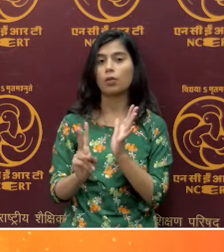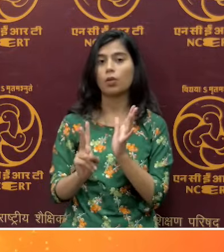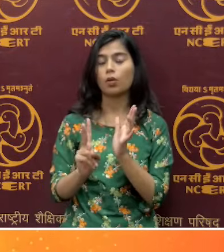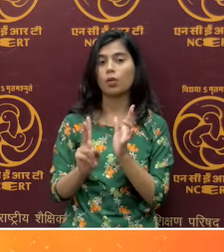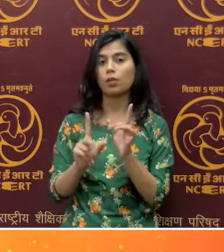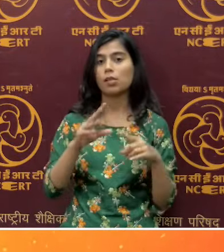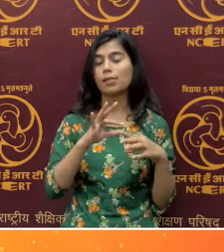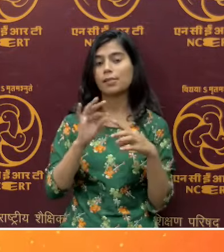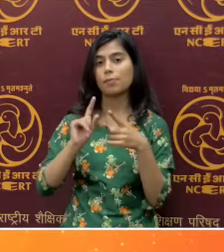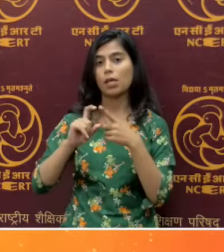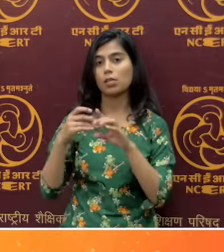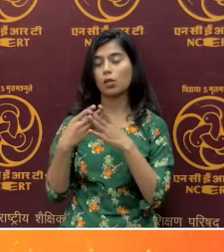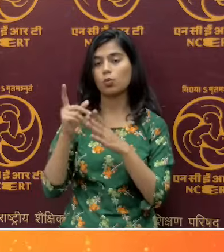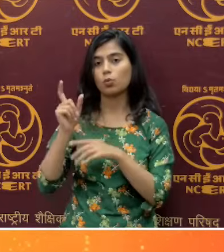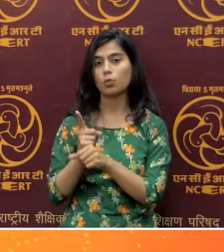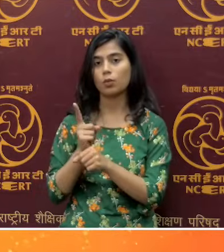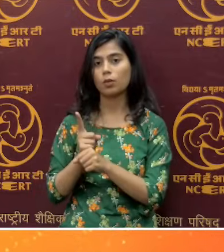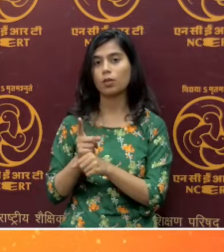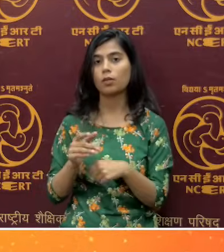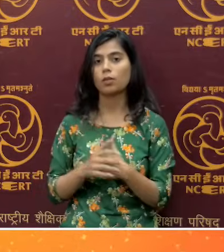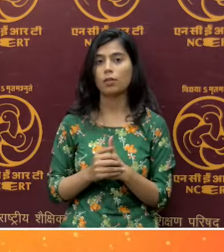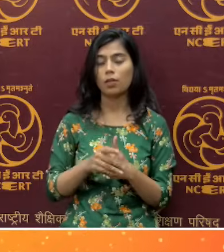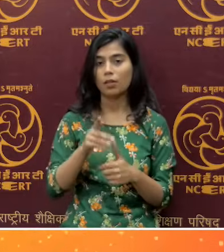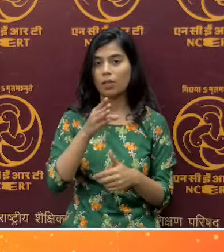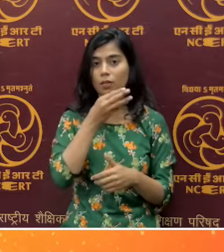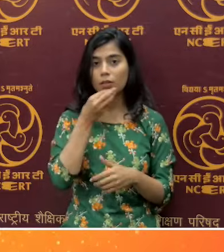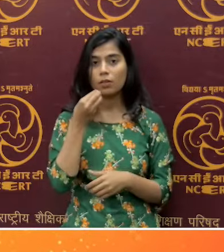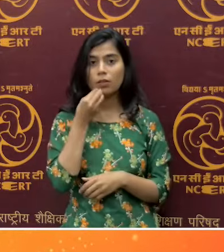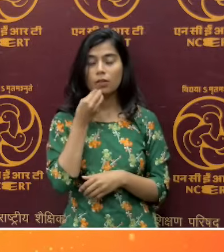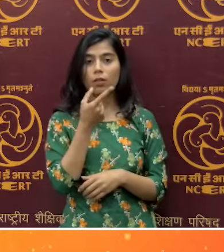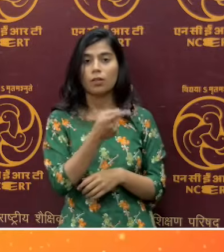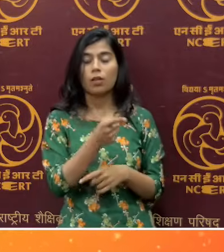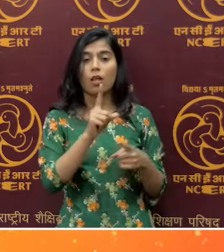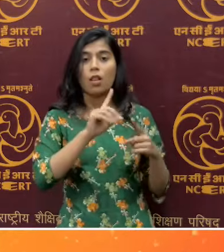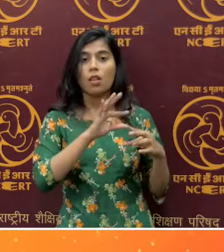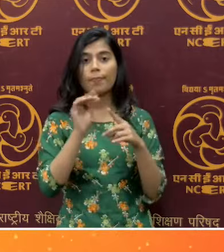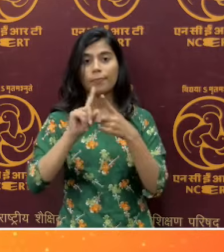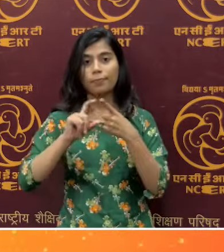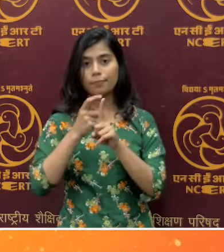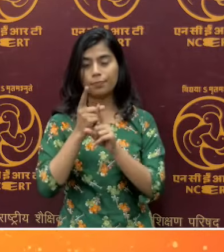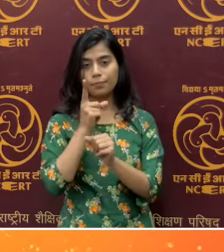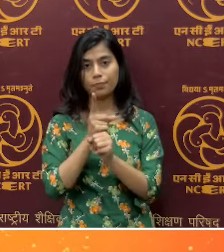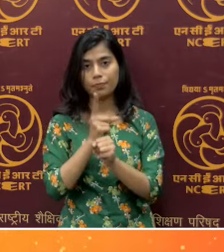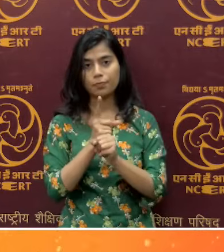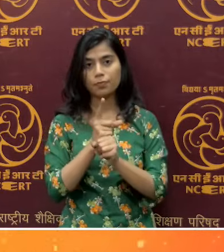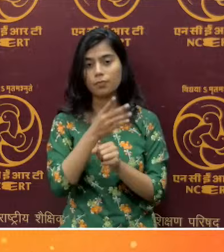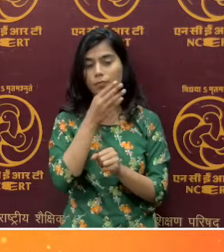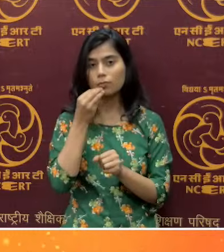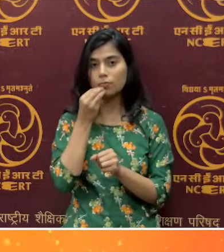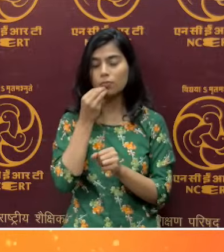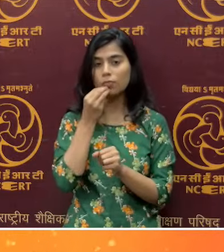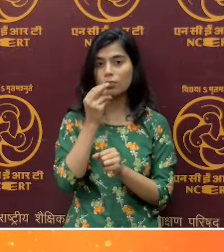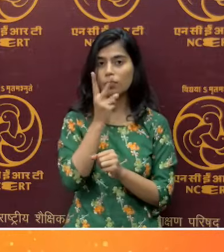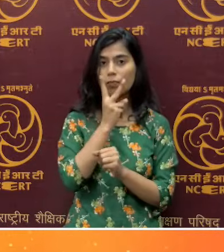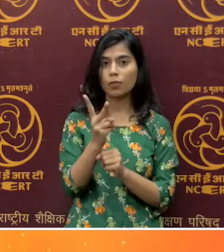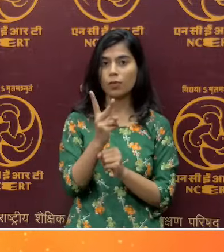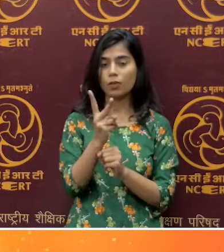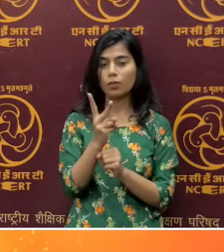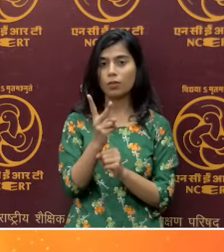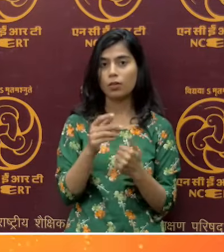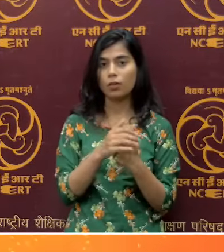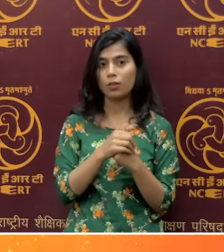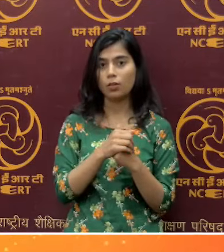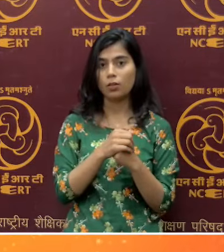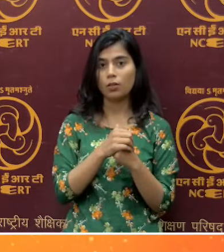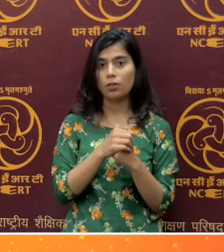educator. Okay, so now I will request to the special educator who has joined this section, please watch this special